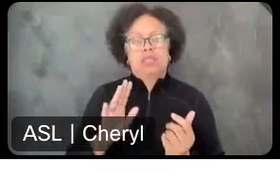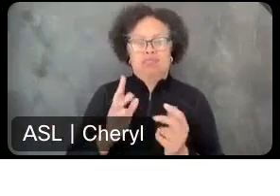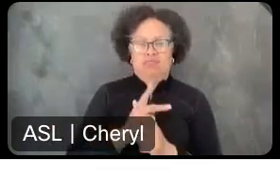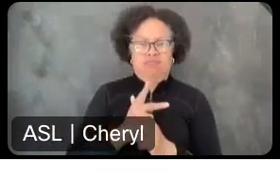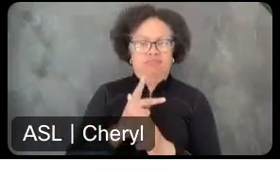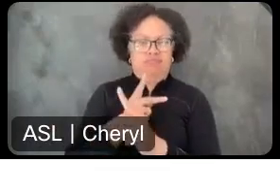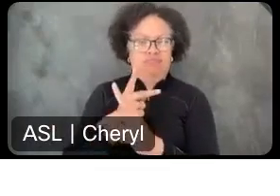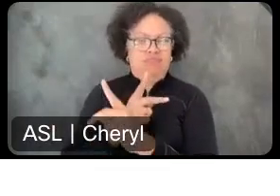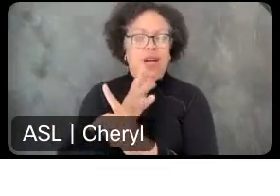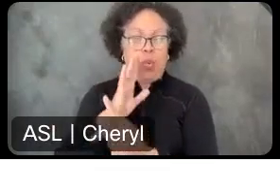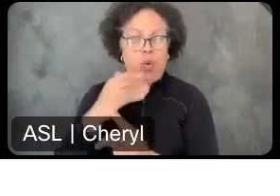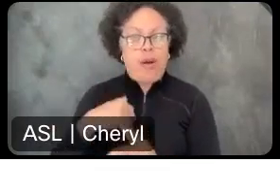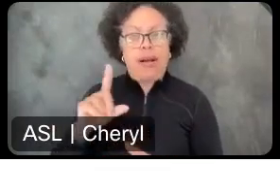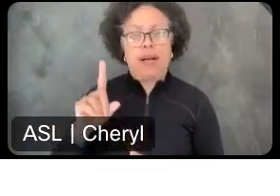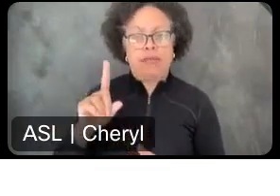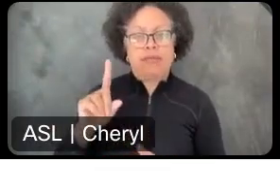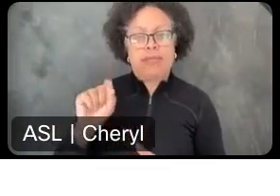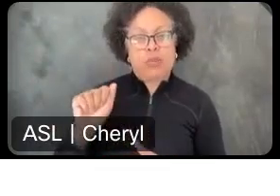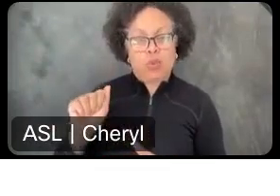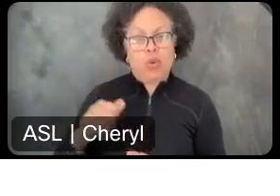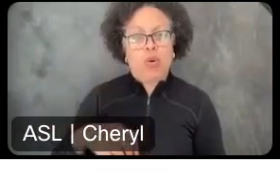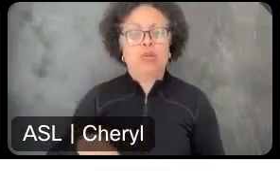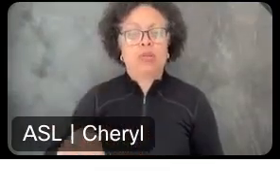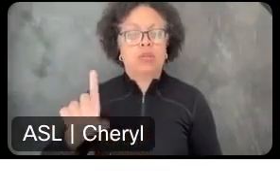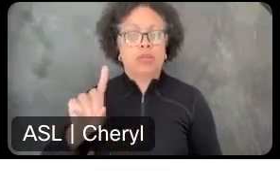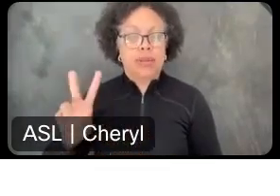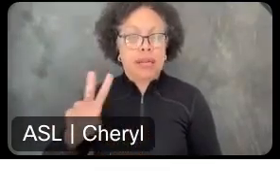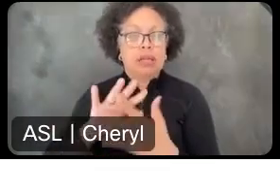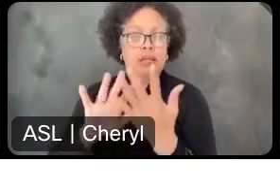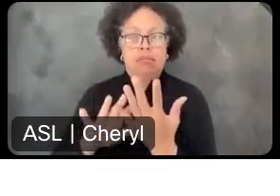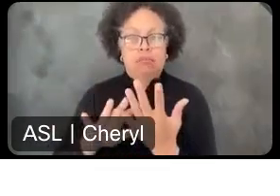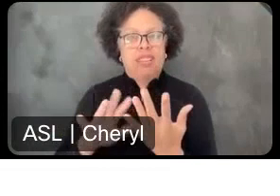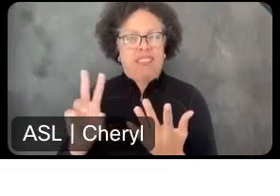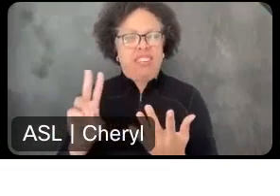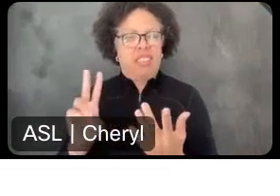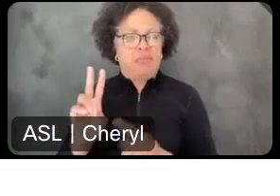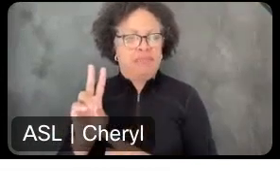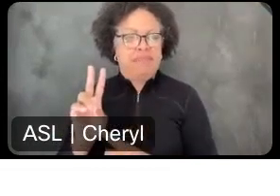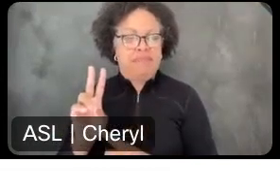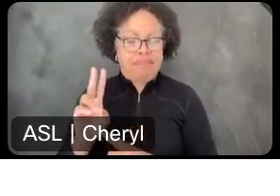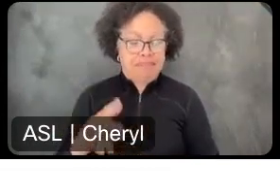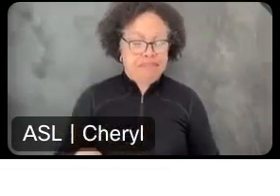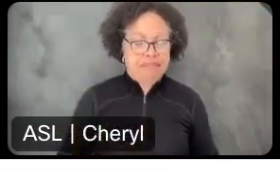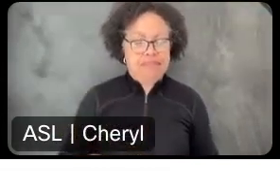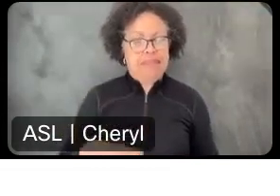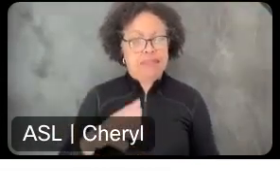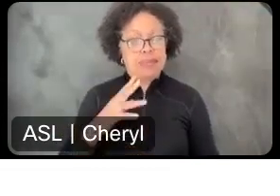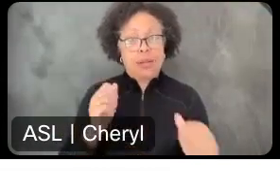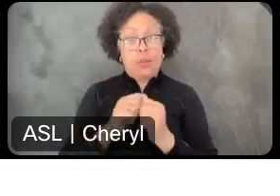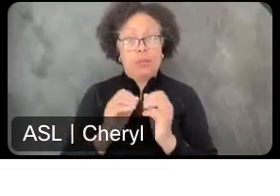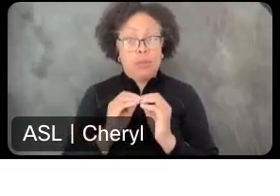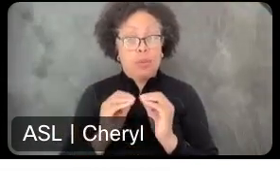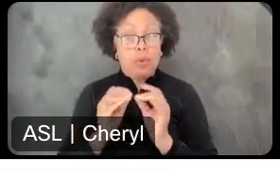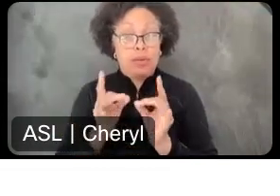and sexual victimization. In addition, with increased intensity of